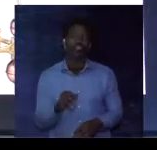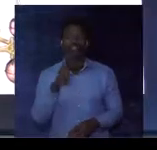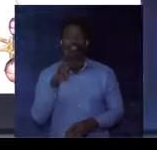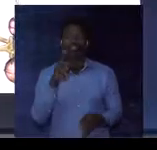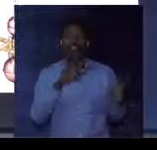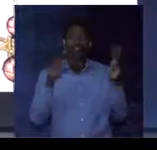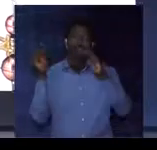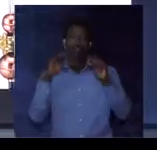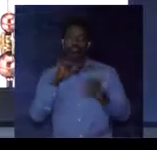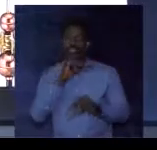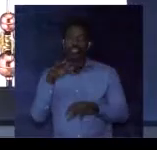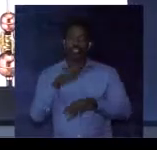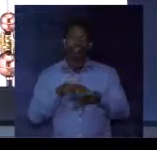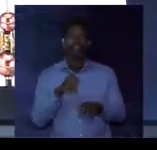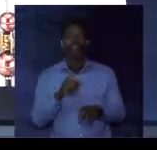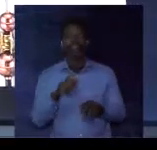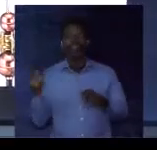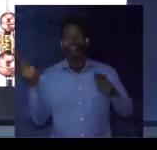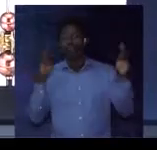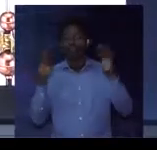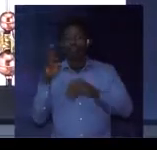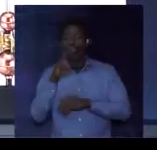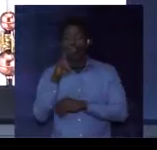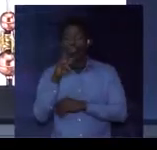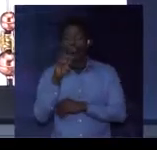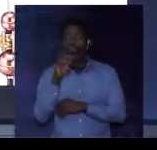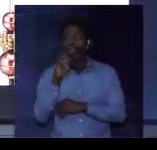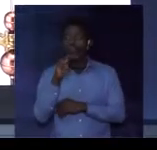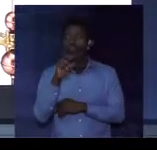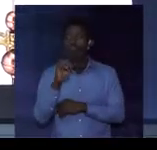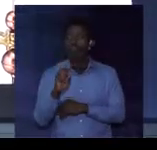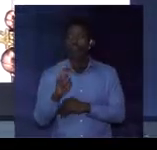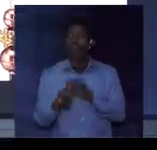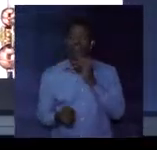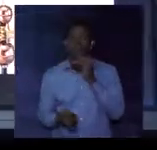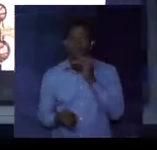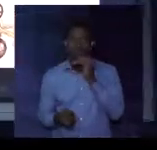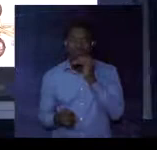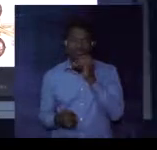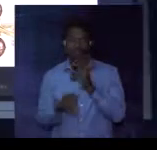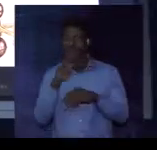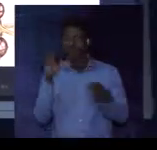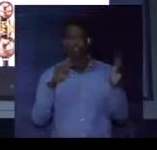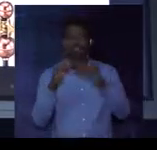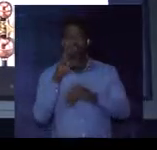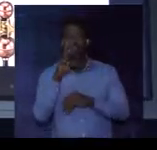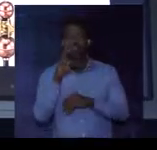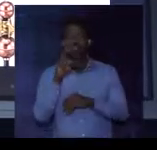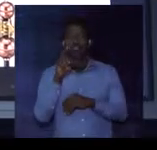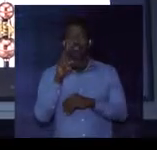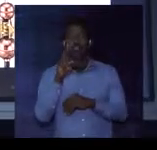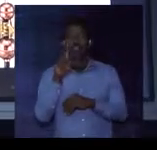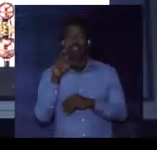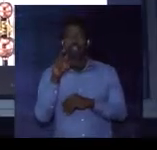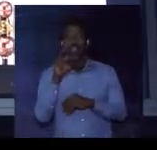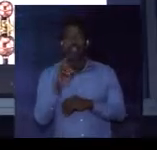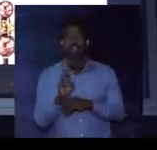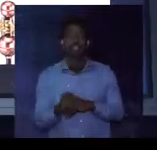the instrument used for measuring the direction of wind. Where the direction of wind comes from, we use